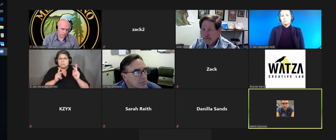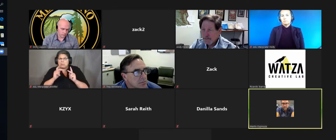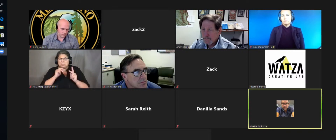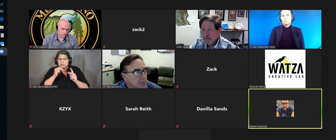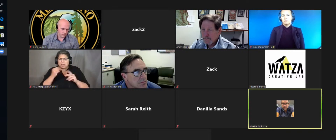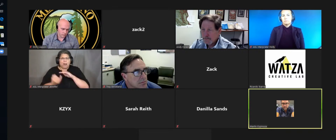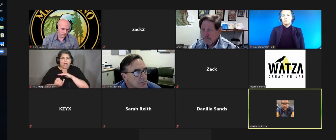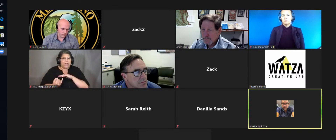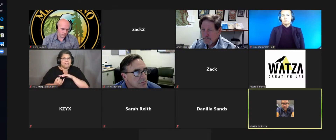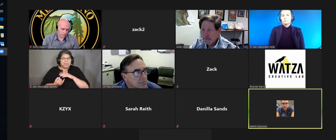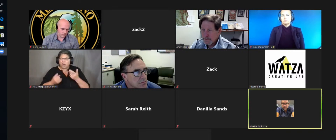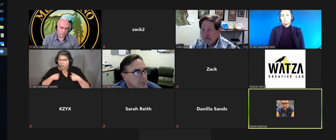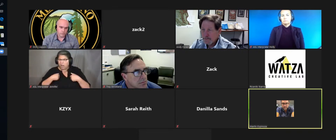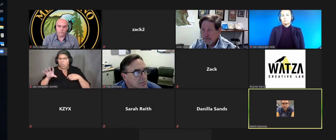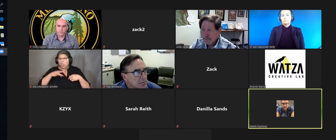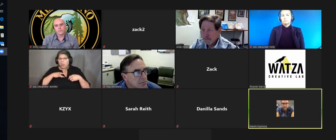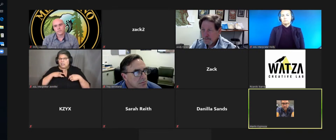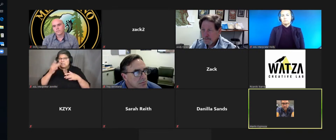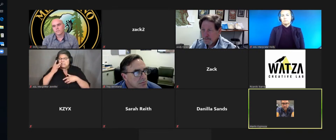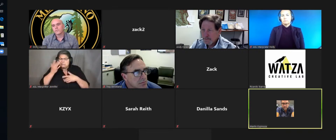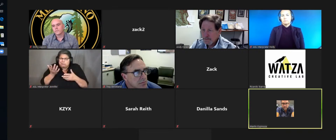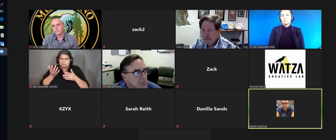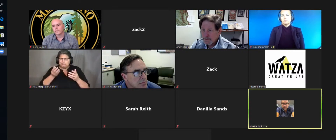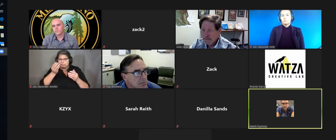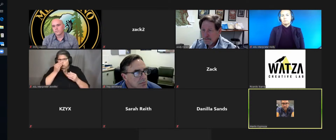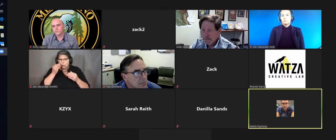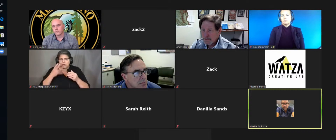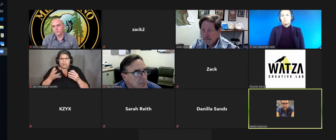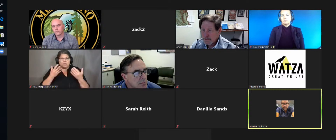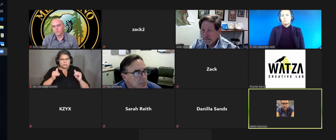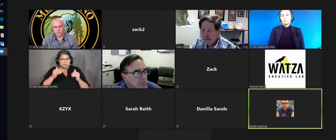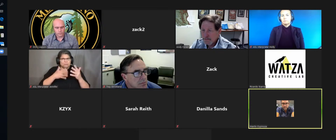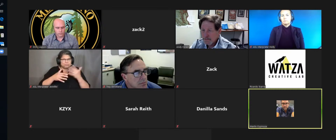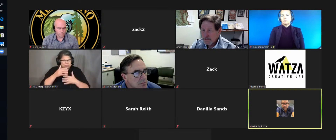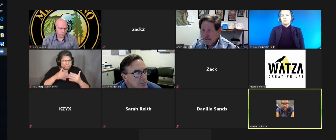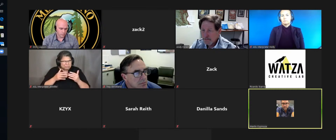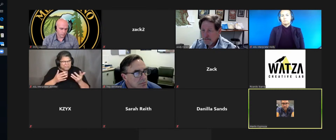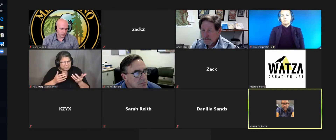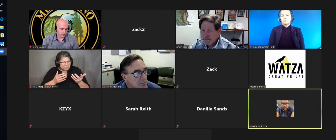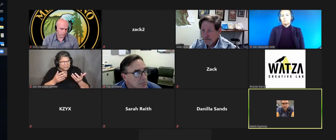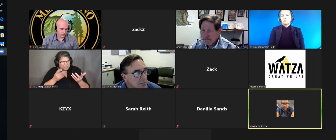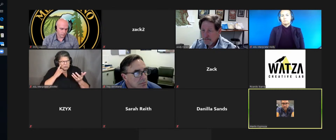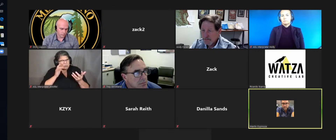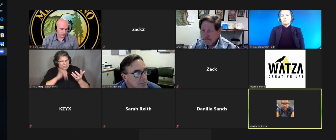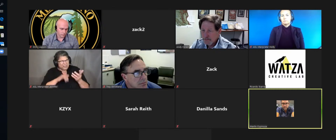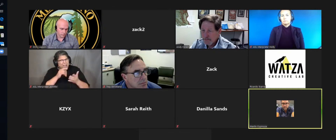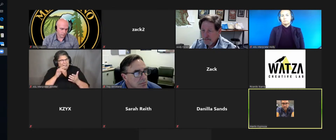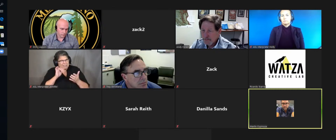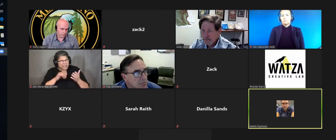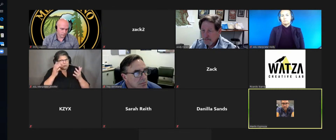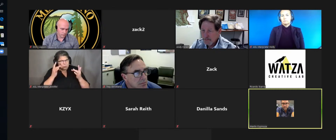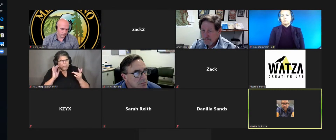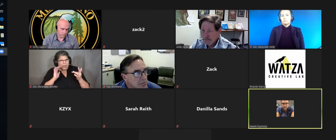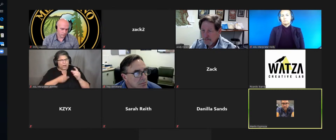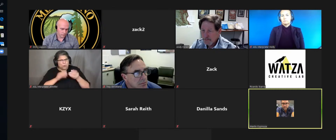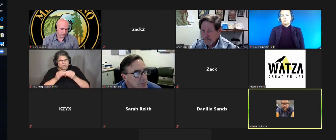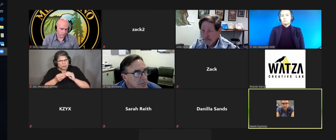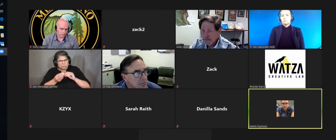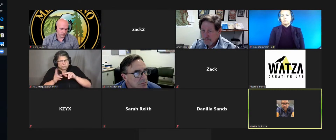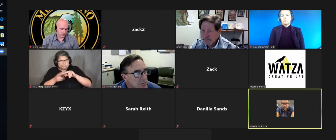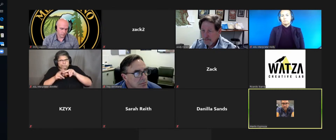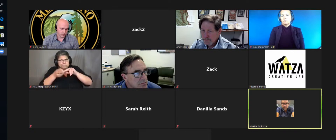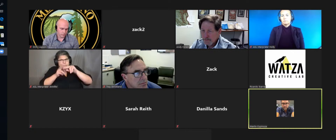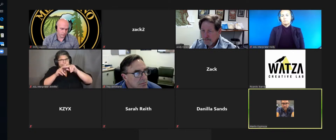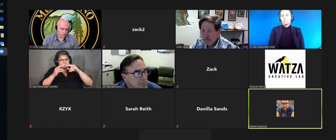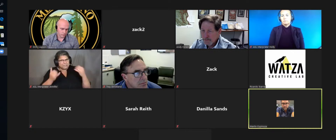learn that they're infected. Is that what you're seeing? Is that what do you believe that's what's leading to the surge? It's sort of a general